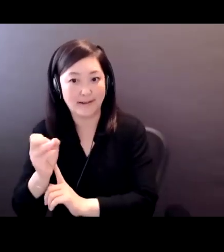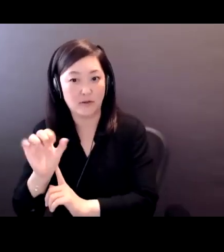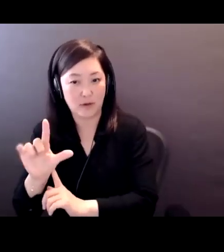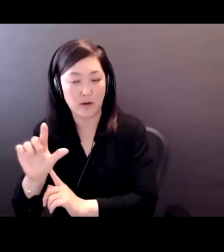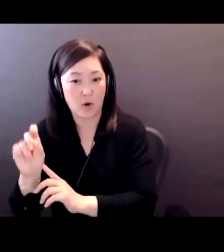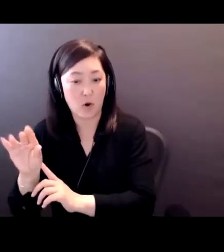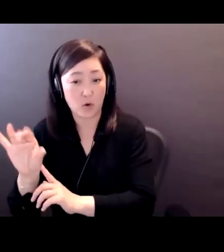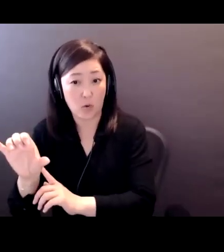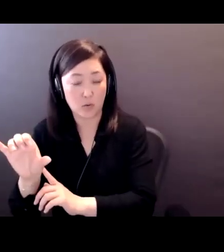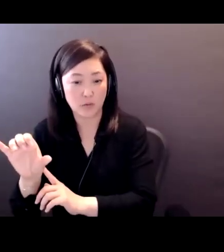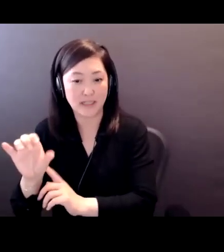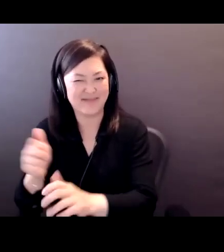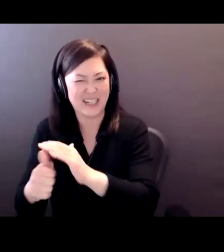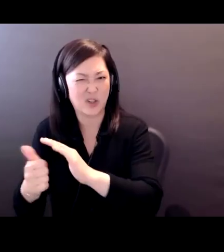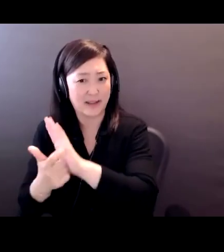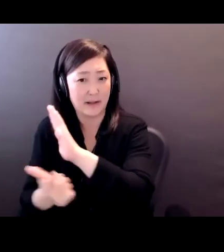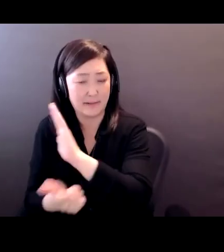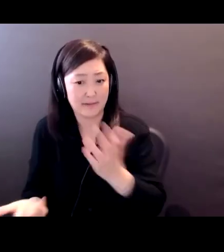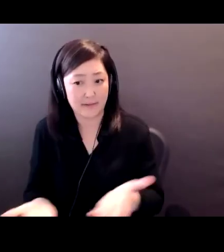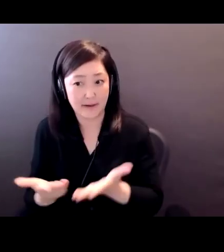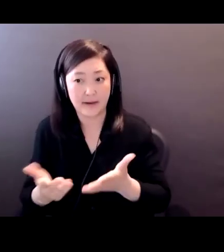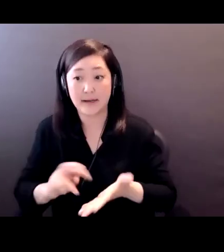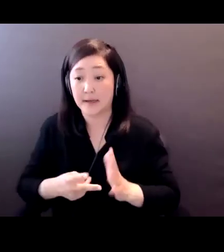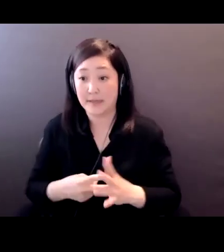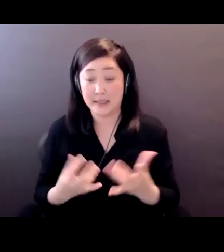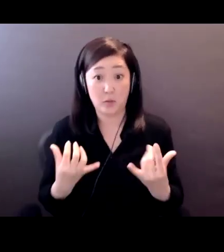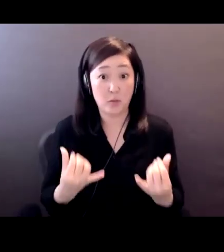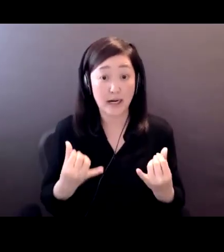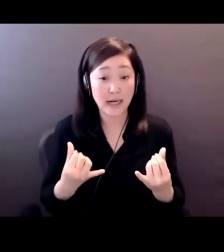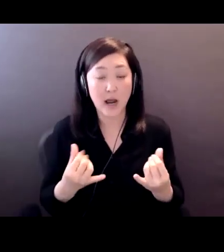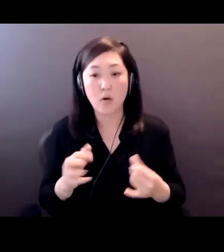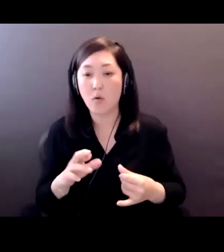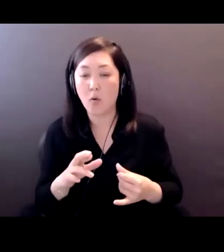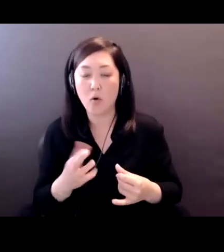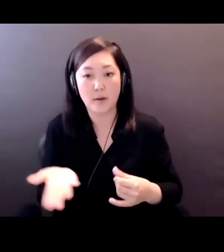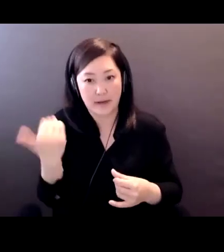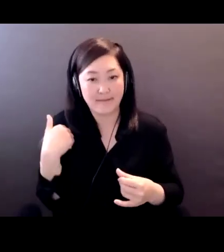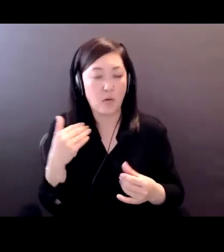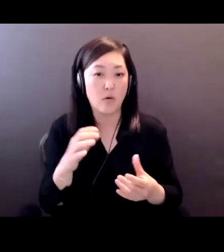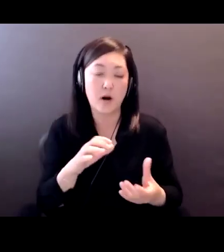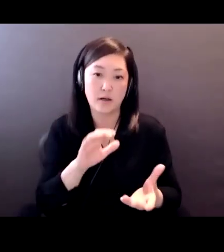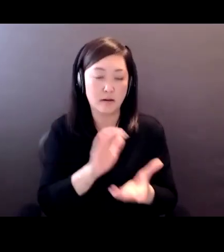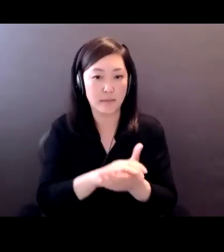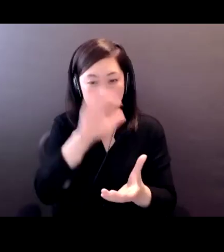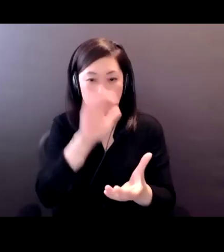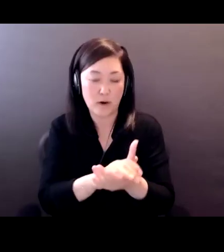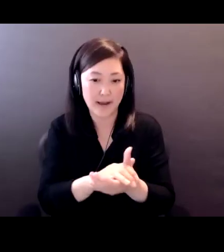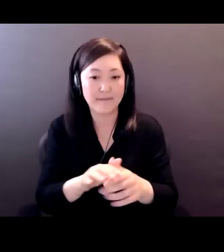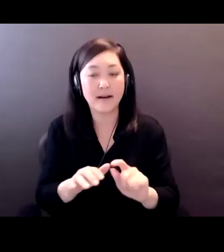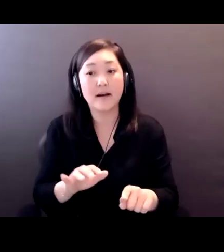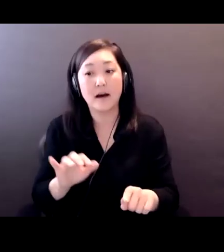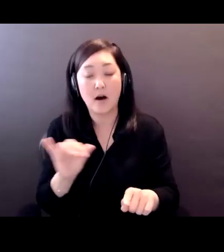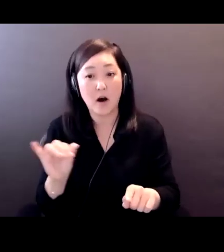law. So it's defined as a current or former spouse, common law partner, and dating